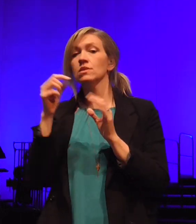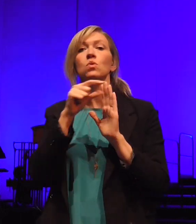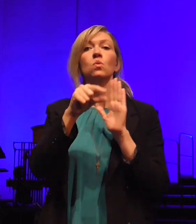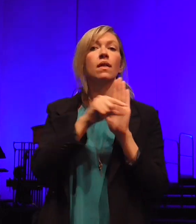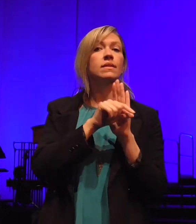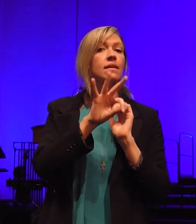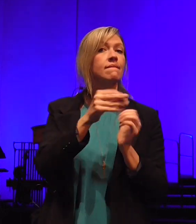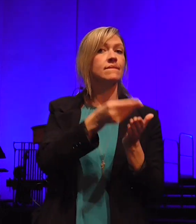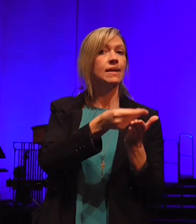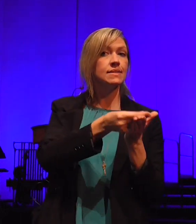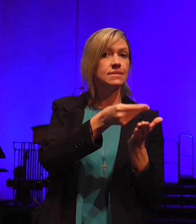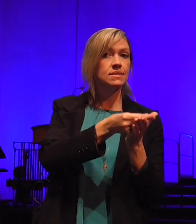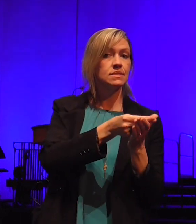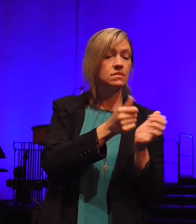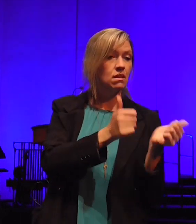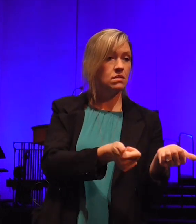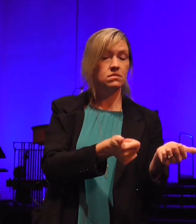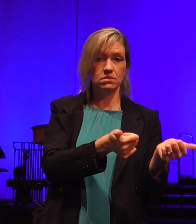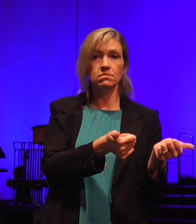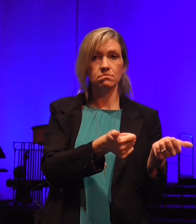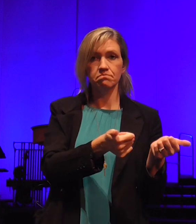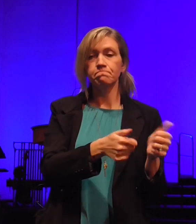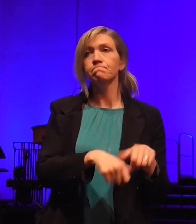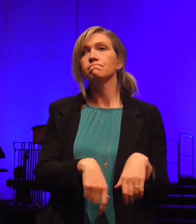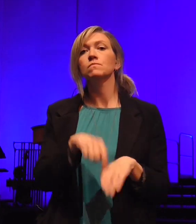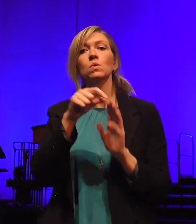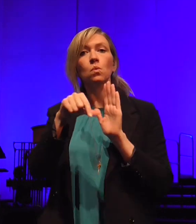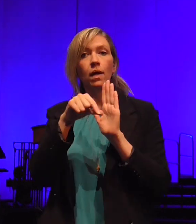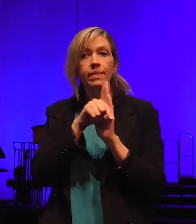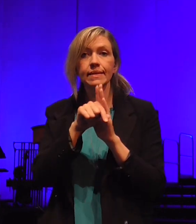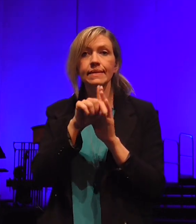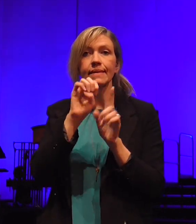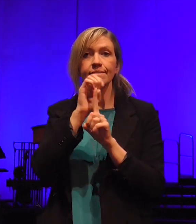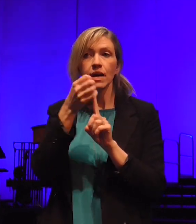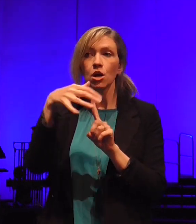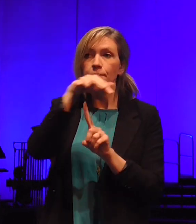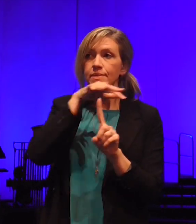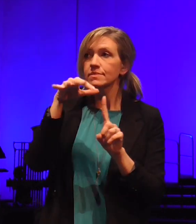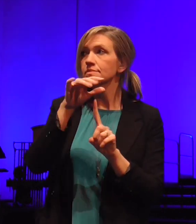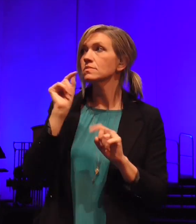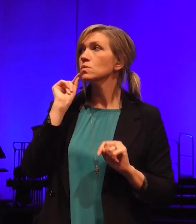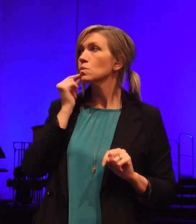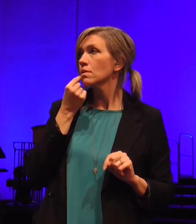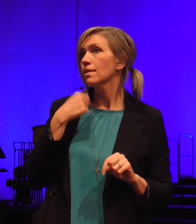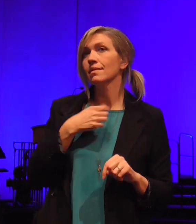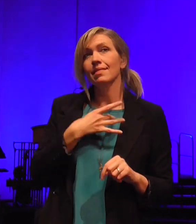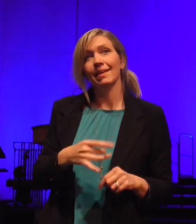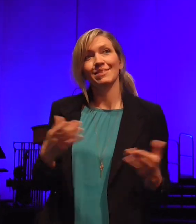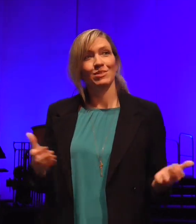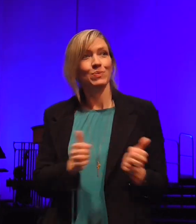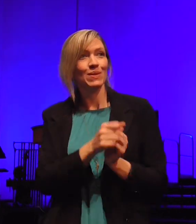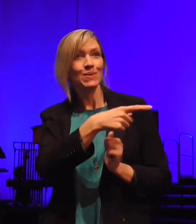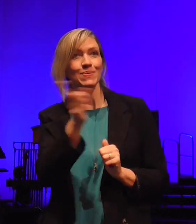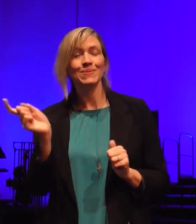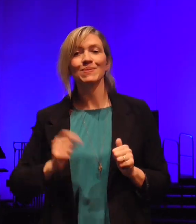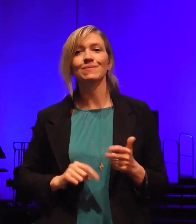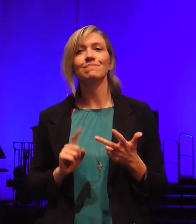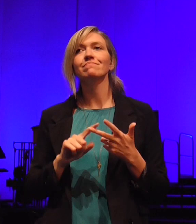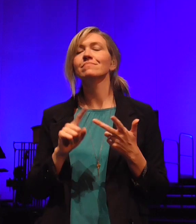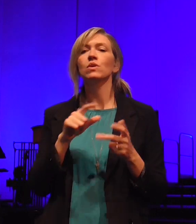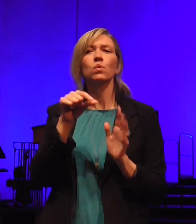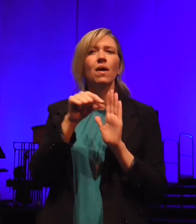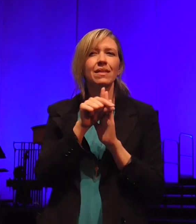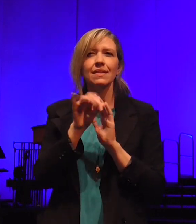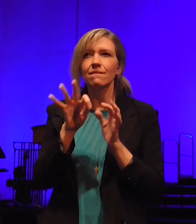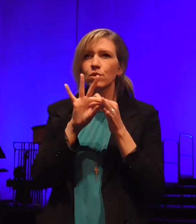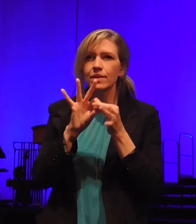quality of finances, awesome. Quality of environment, cool. I love being here with all of you. Quality of